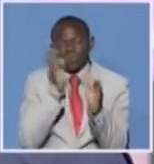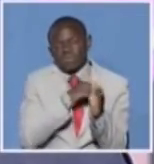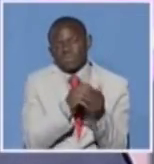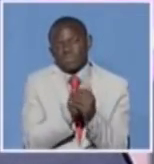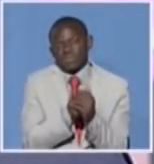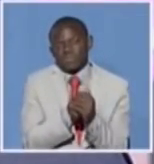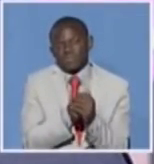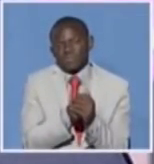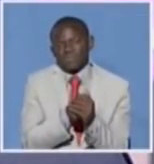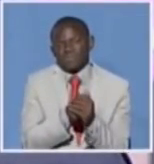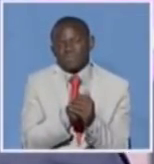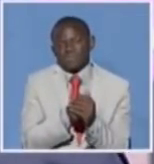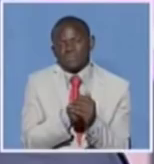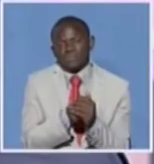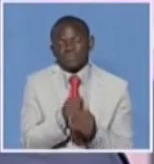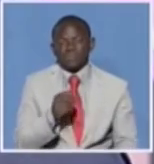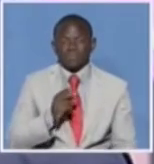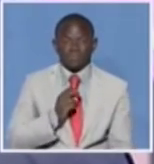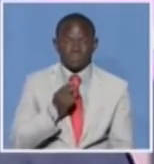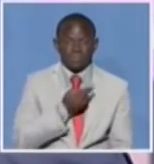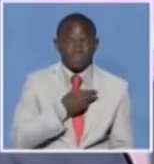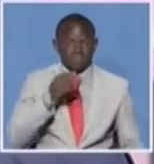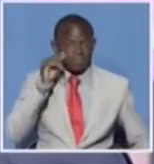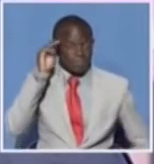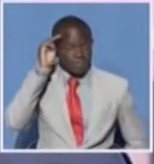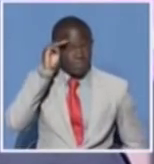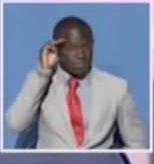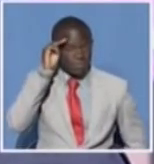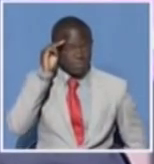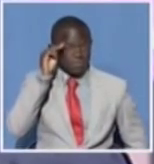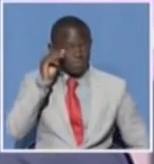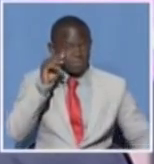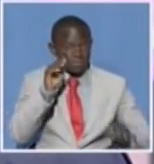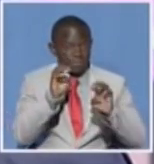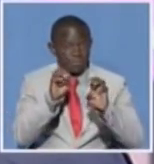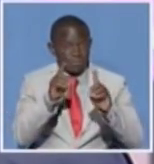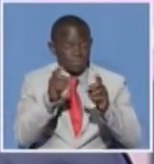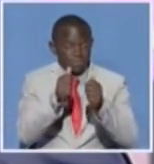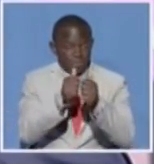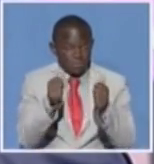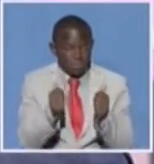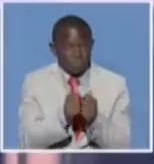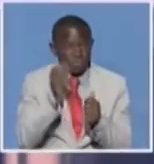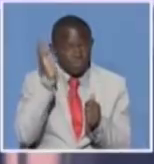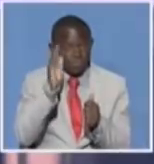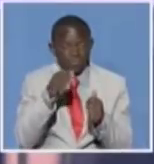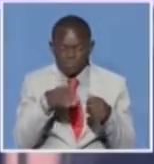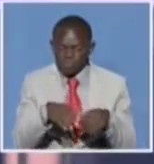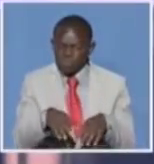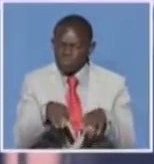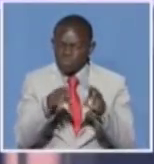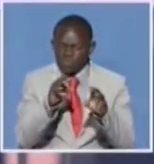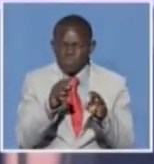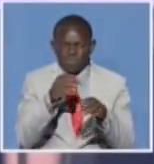And we will continue to ensure that these policies and decisions that we take, we also